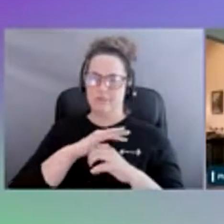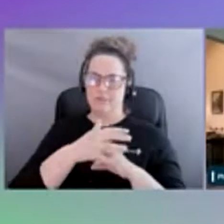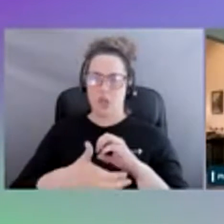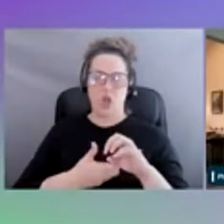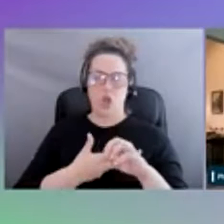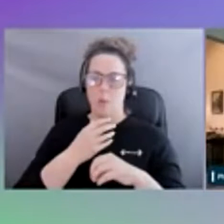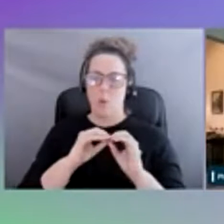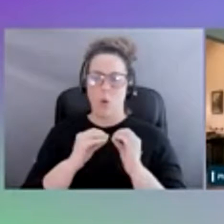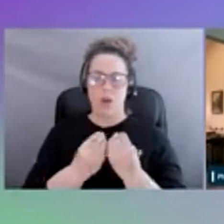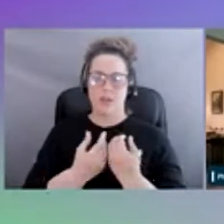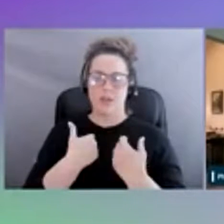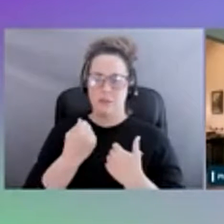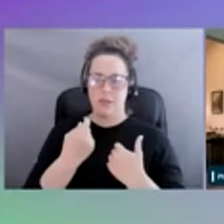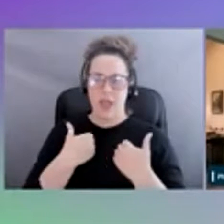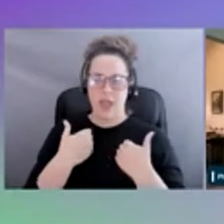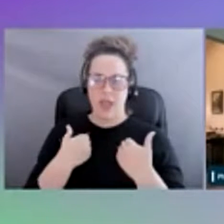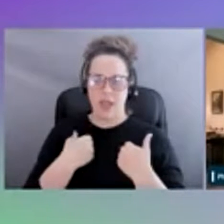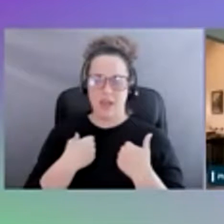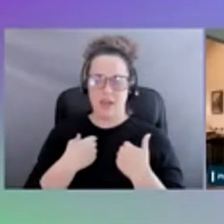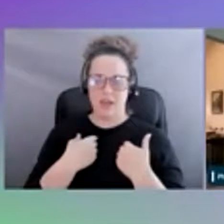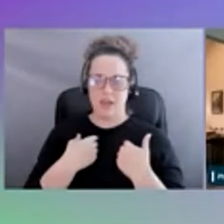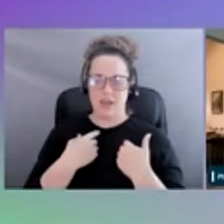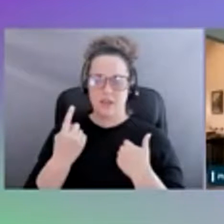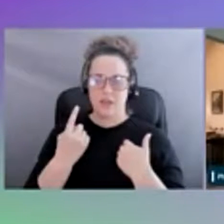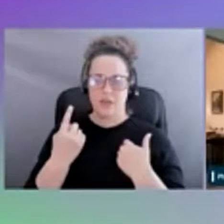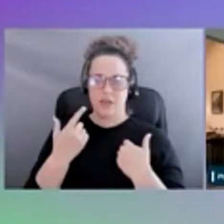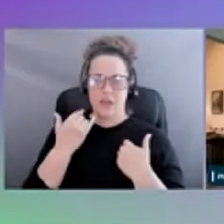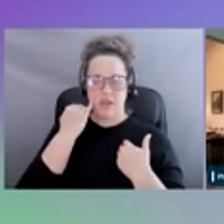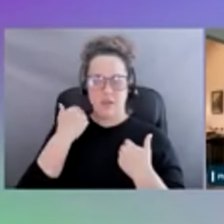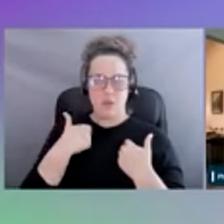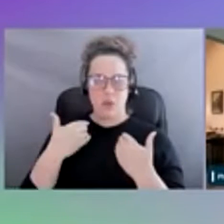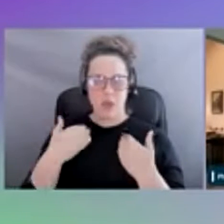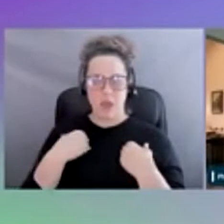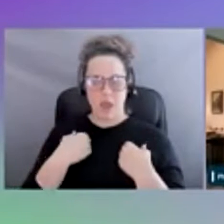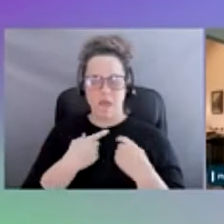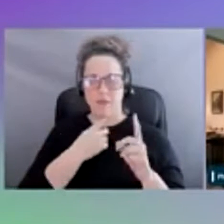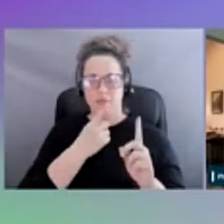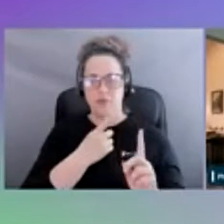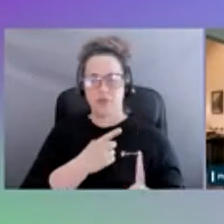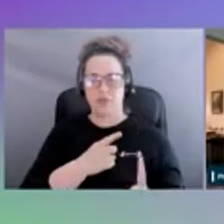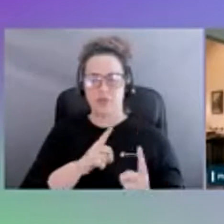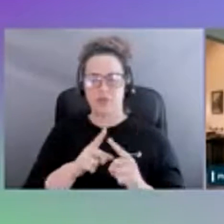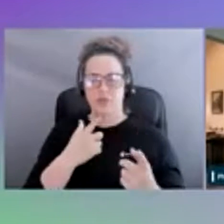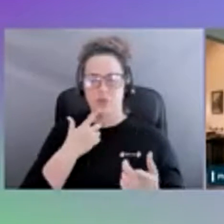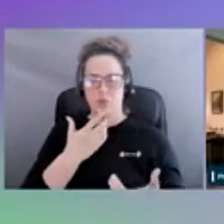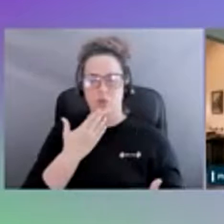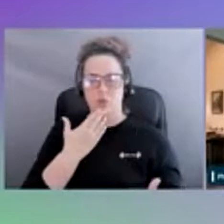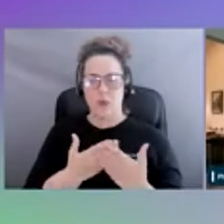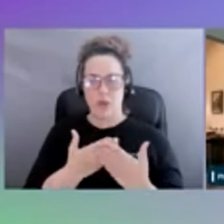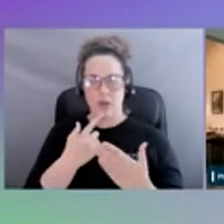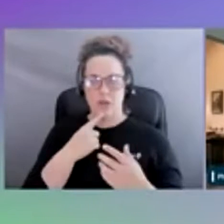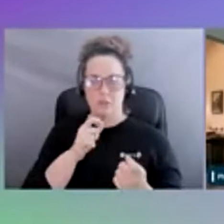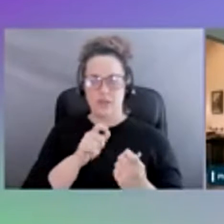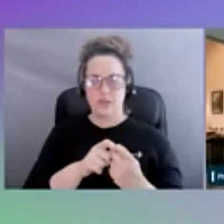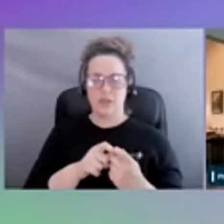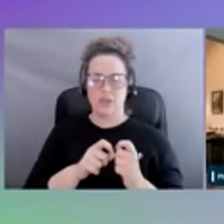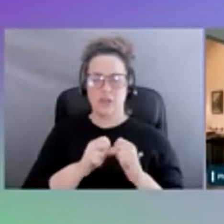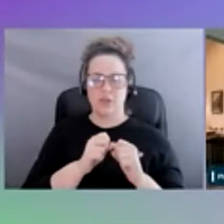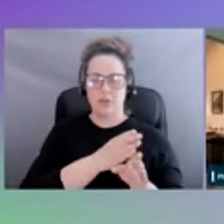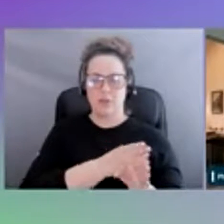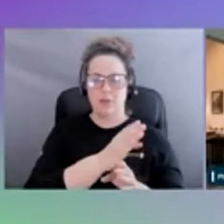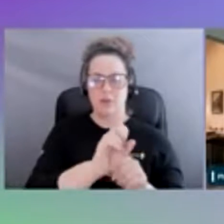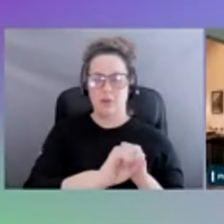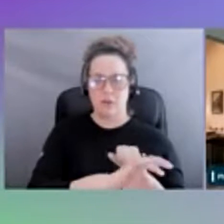another helpful thing I had was if we have objectives to do well in particular markets, then I